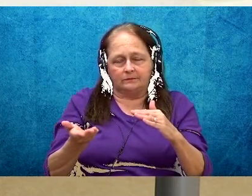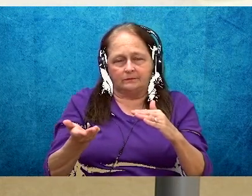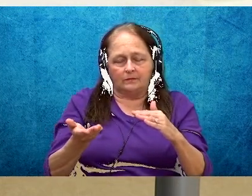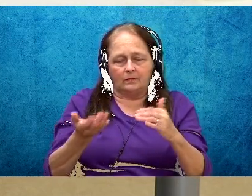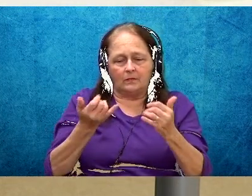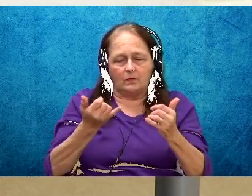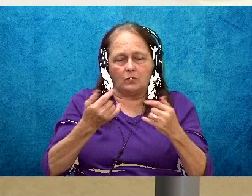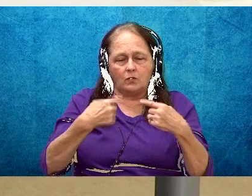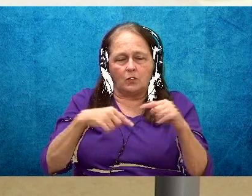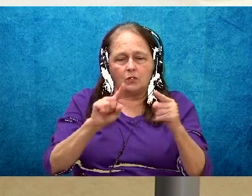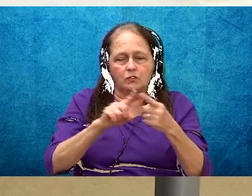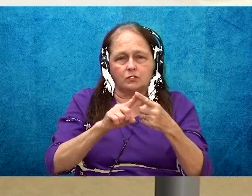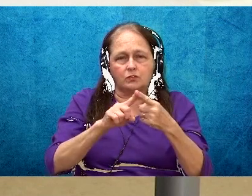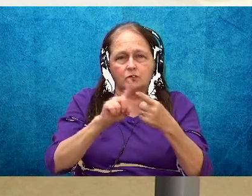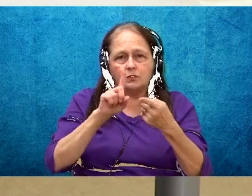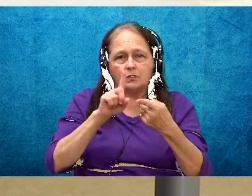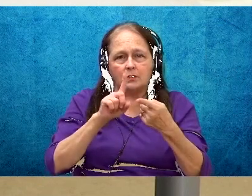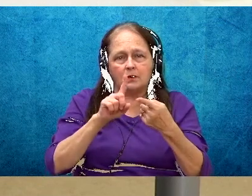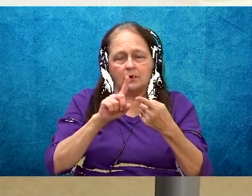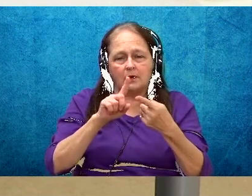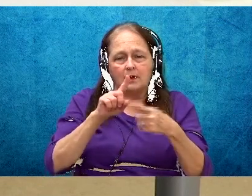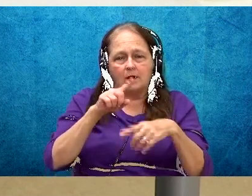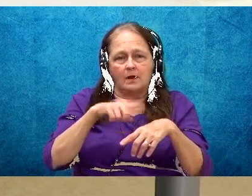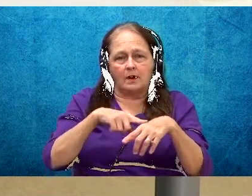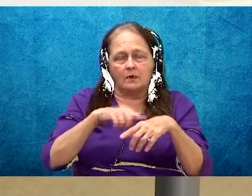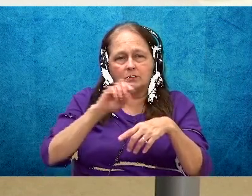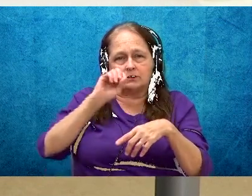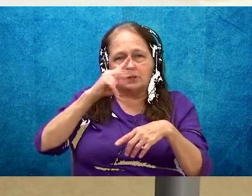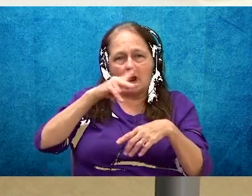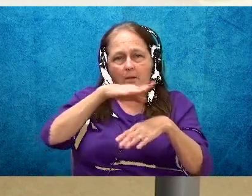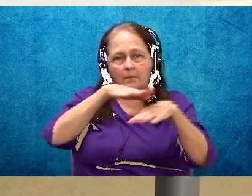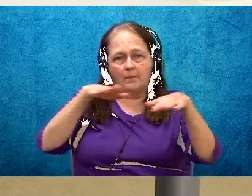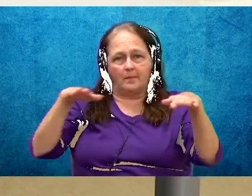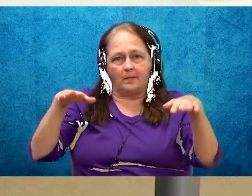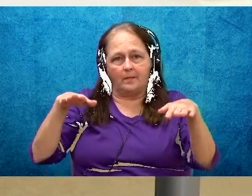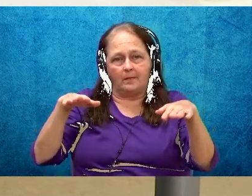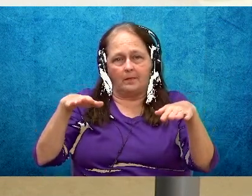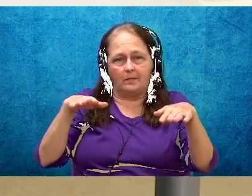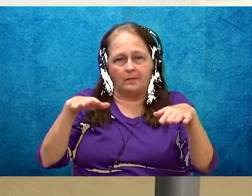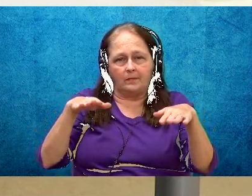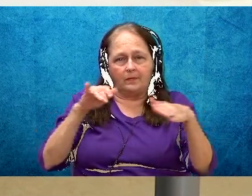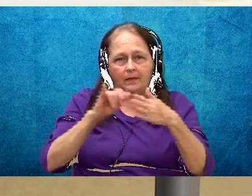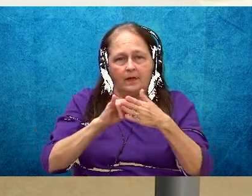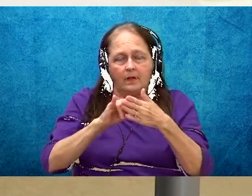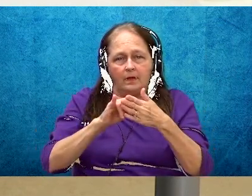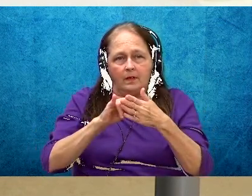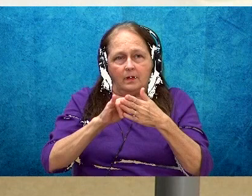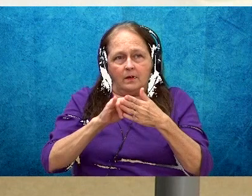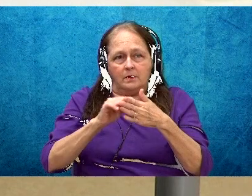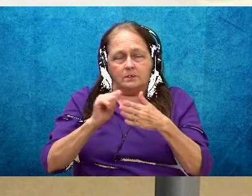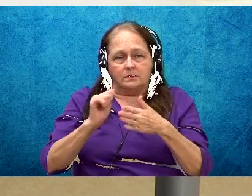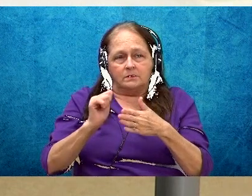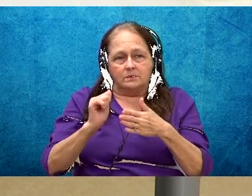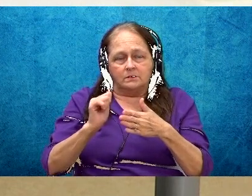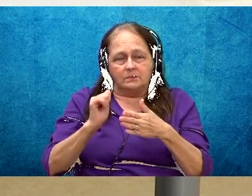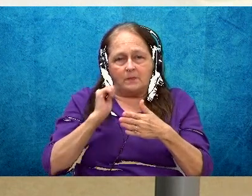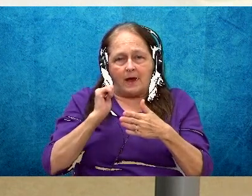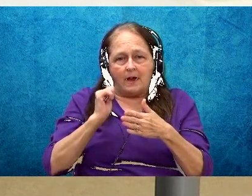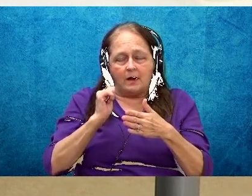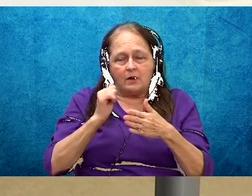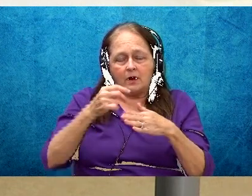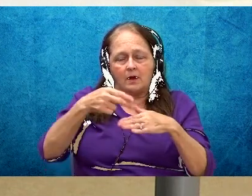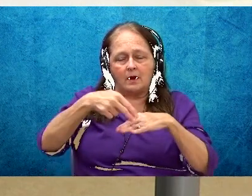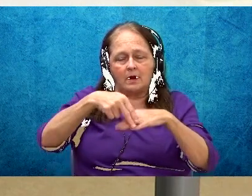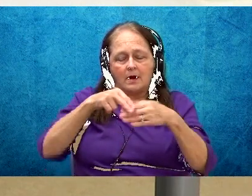Now I'm going to turn it to the top. This one was back. You might want to label